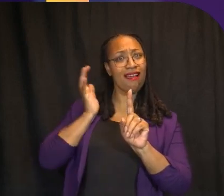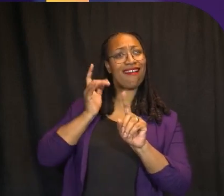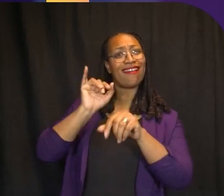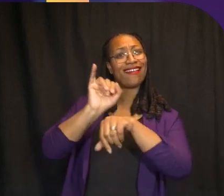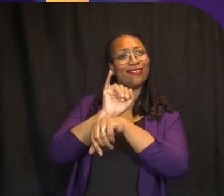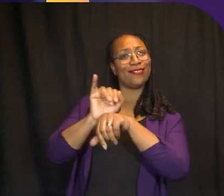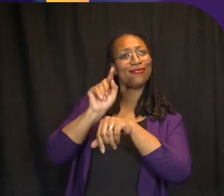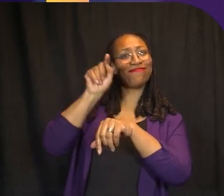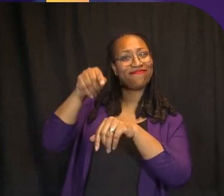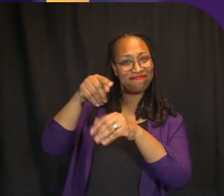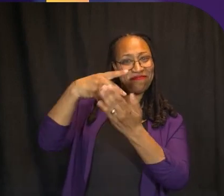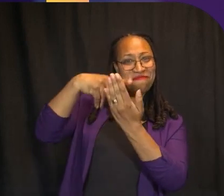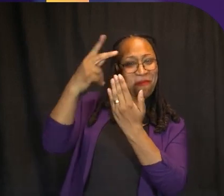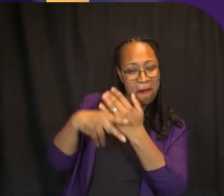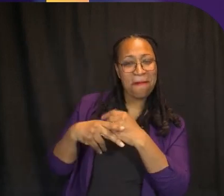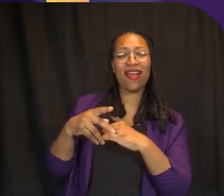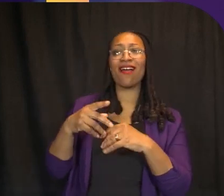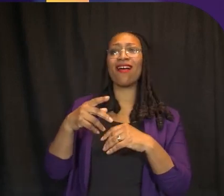the 20th anniversary.